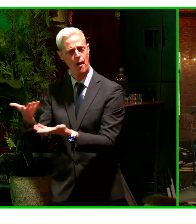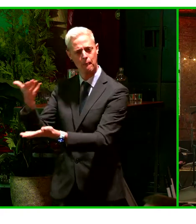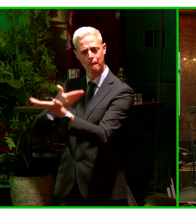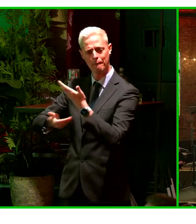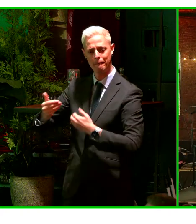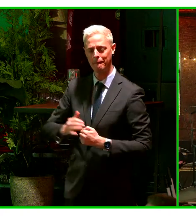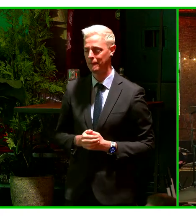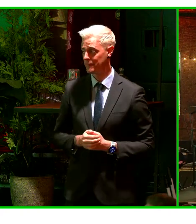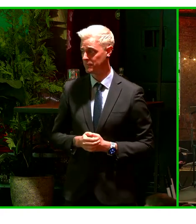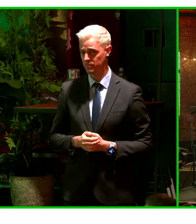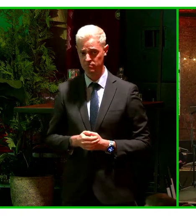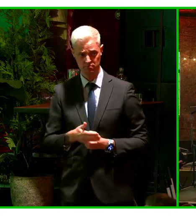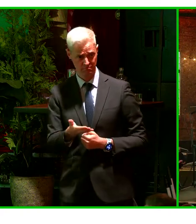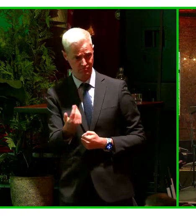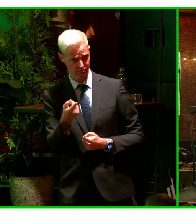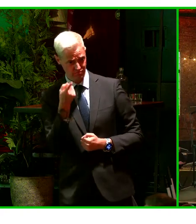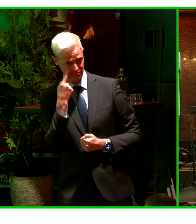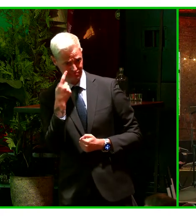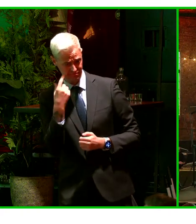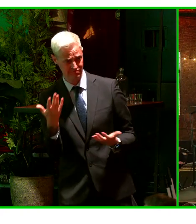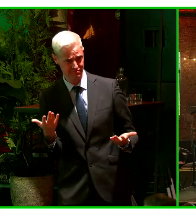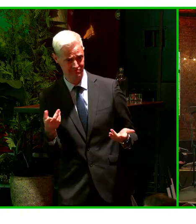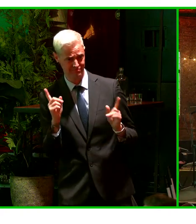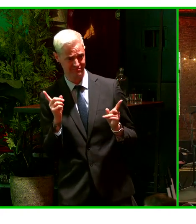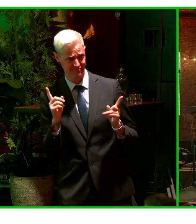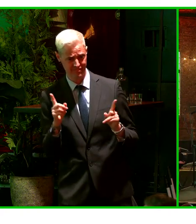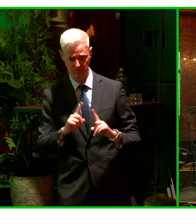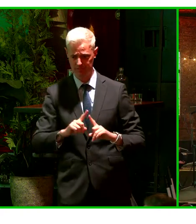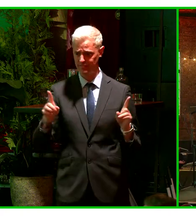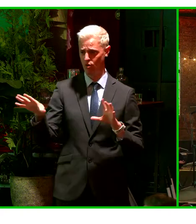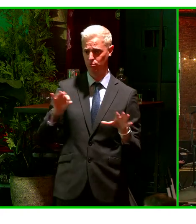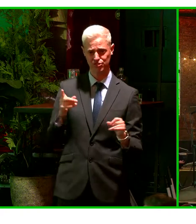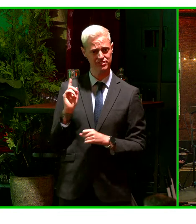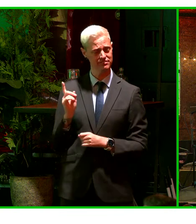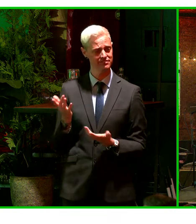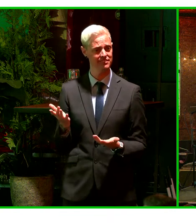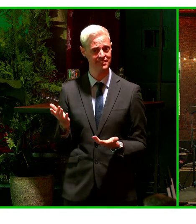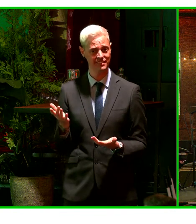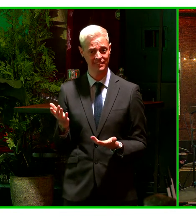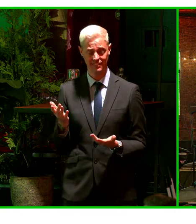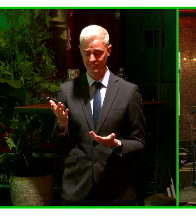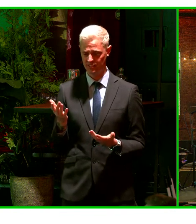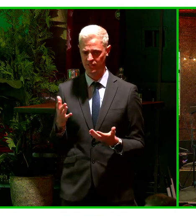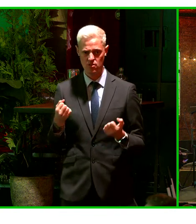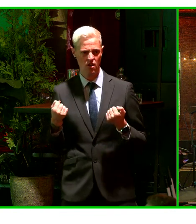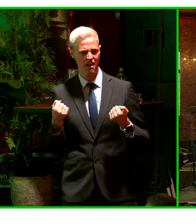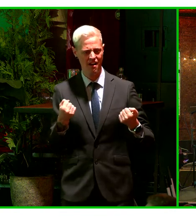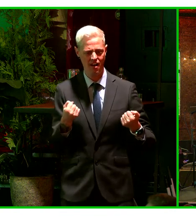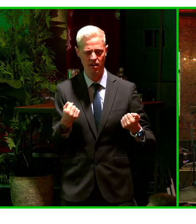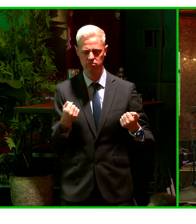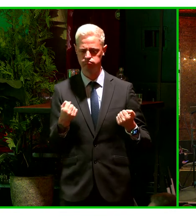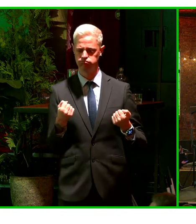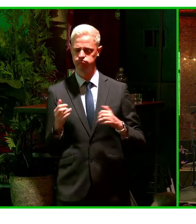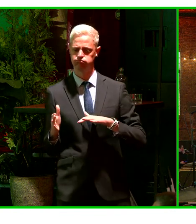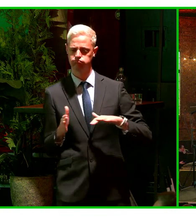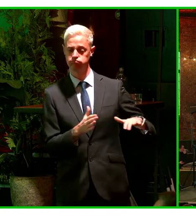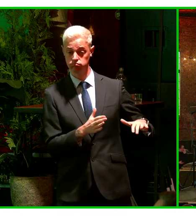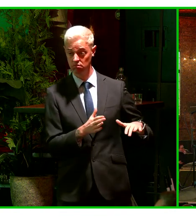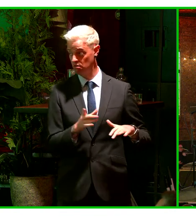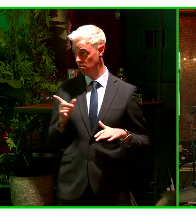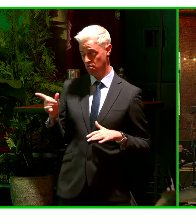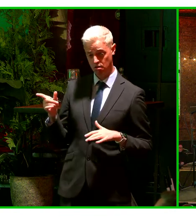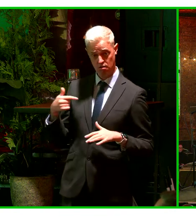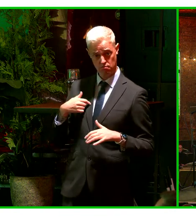Number one is try it. Try doing something differently. First of all, take that first step. So I gave my car up 2 years ago, and I'm